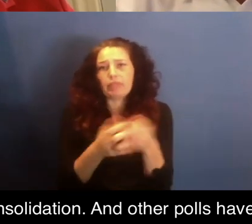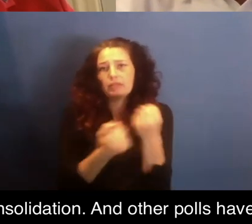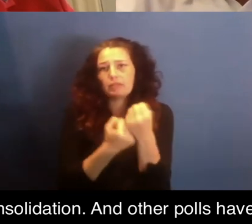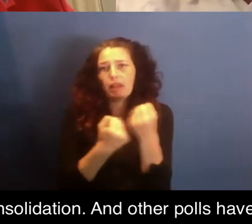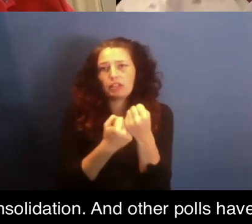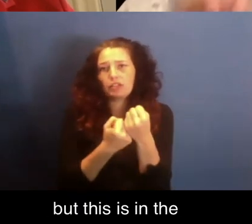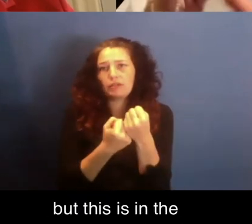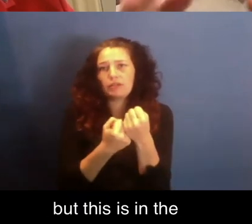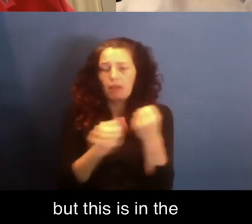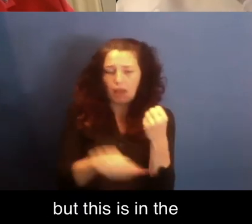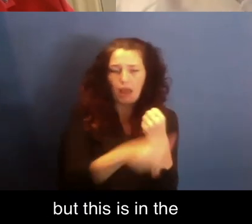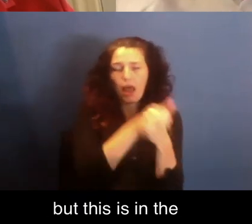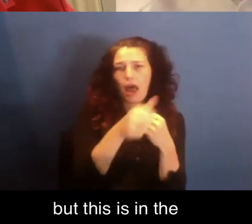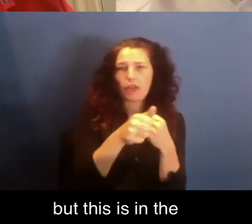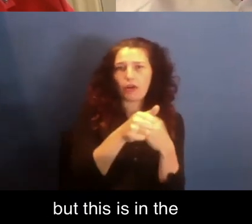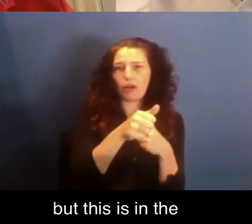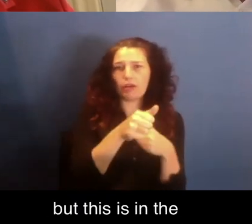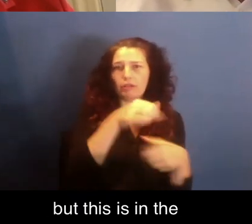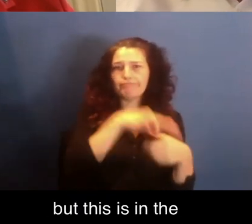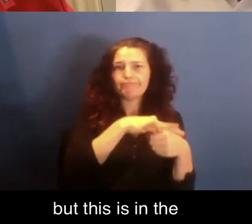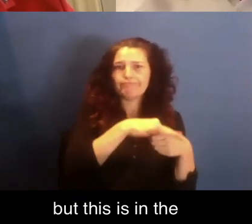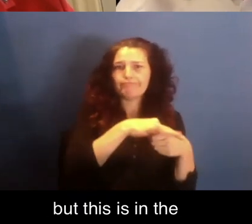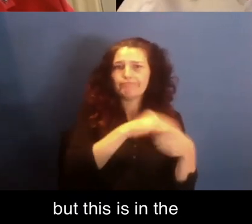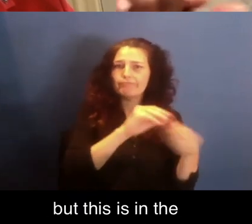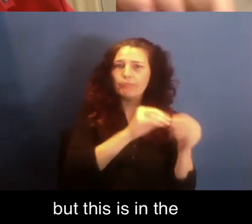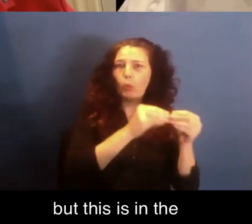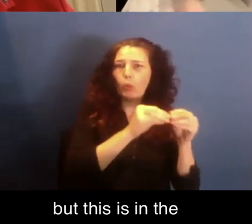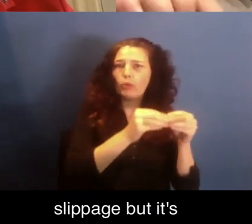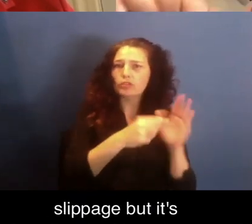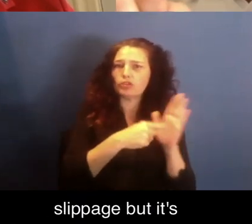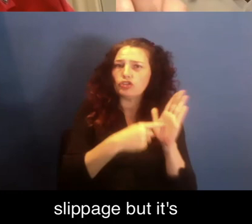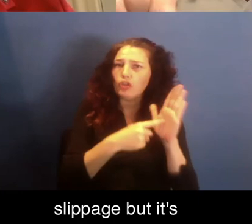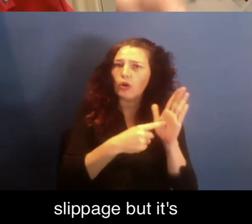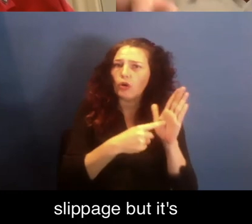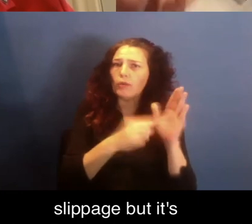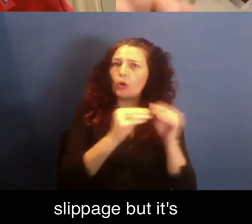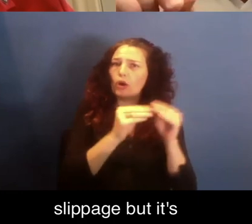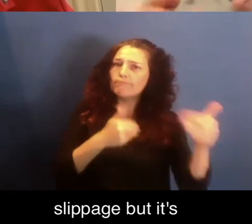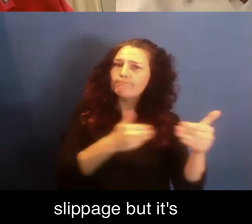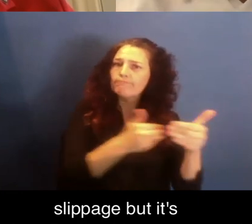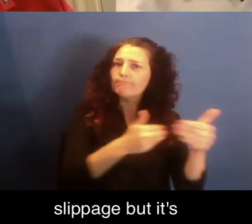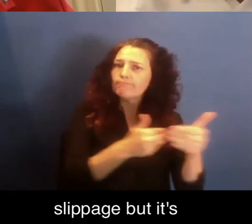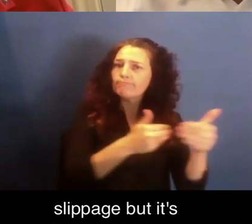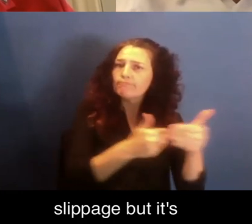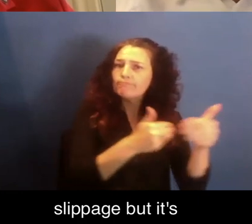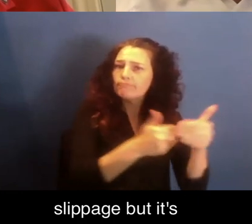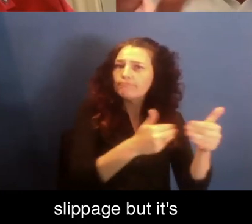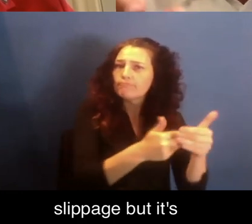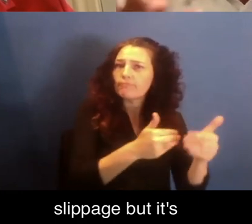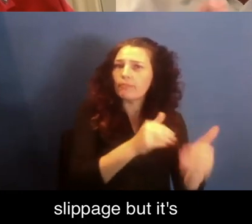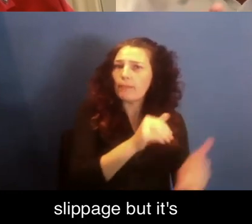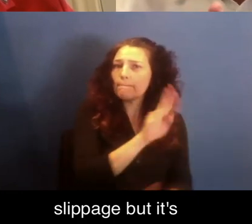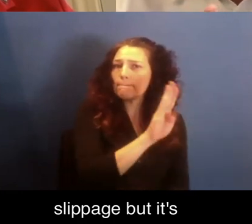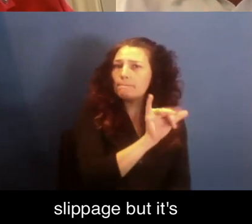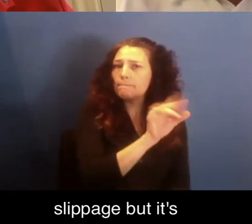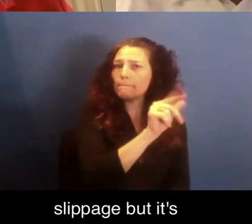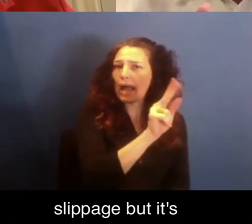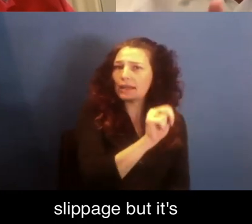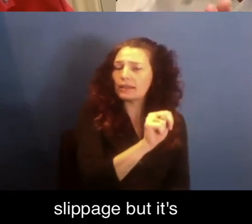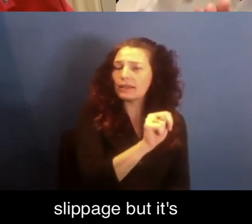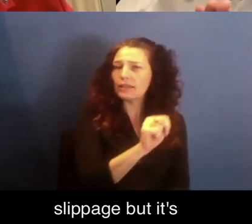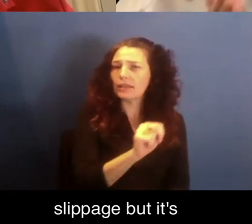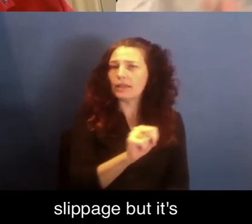Biden, you know, but this is in the, in the battleground. And so we've shown a little slippage, but you know, not, you know, it's, it's two points,